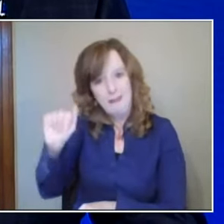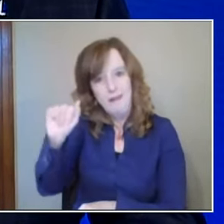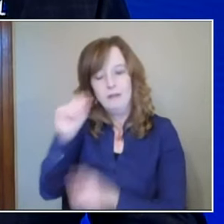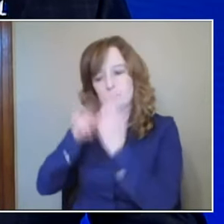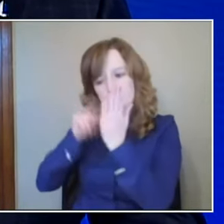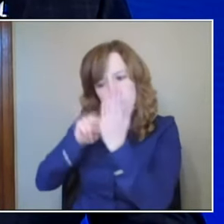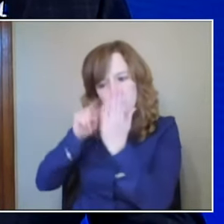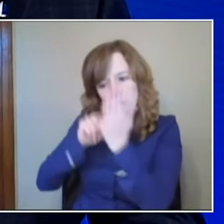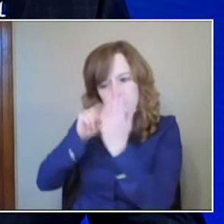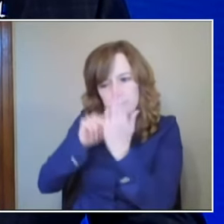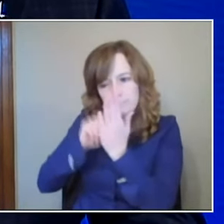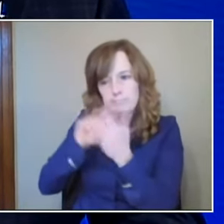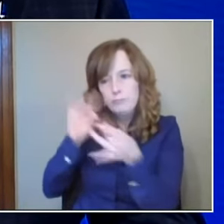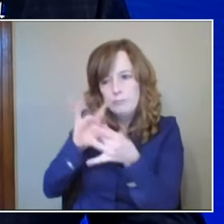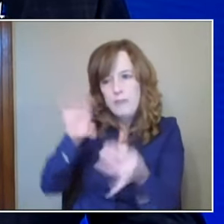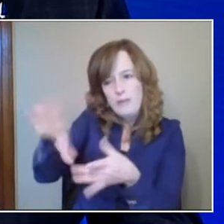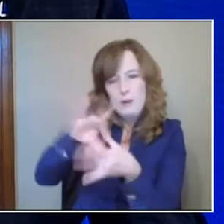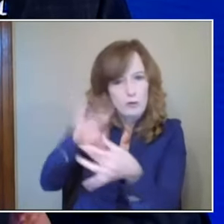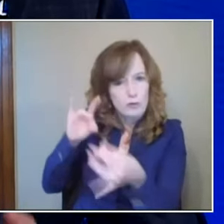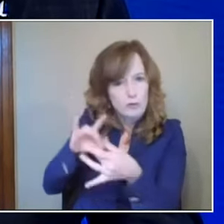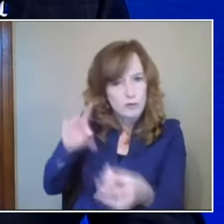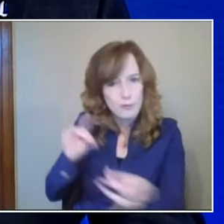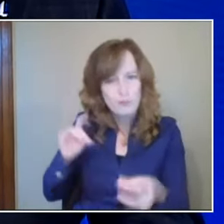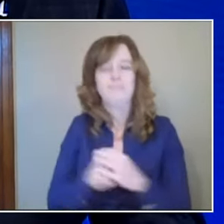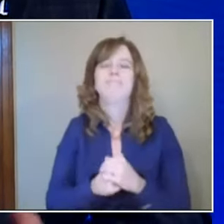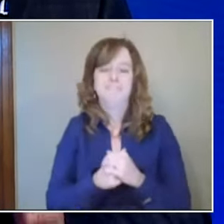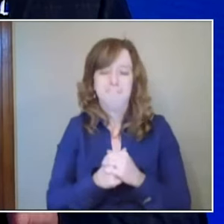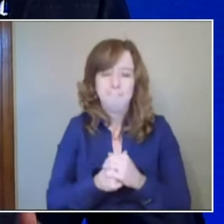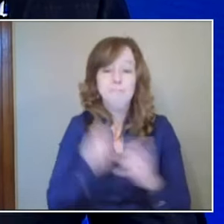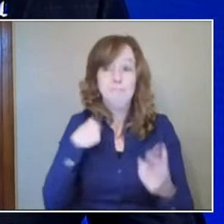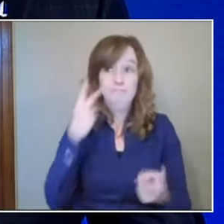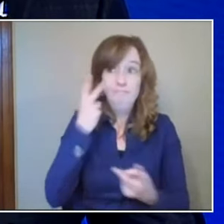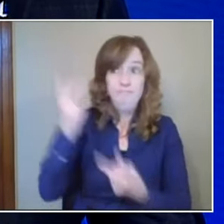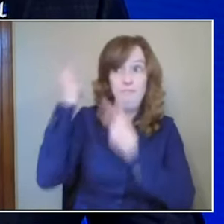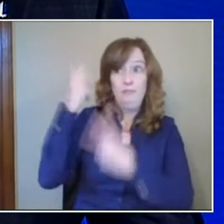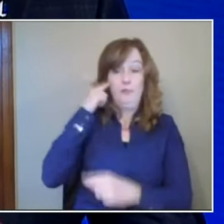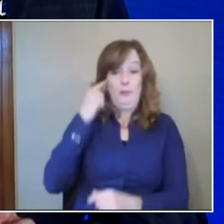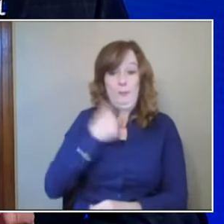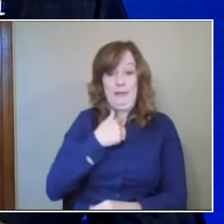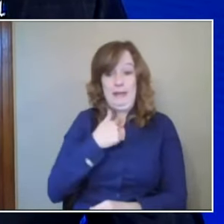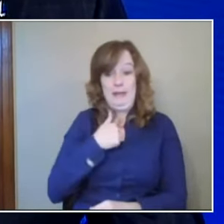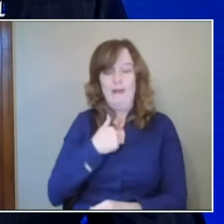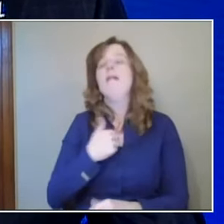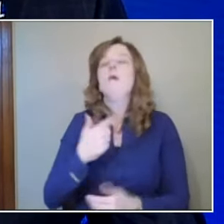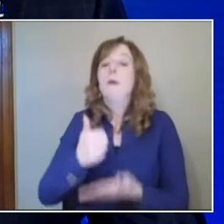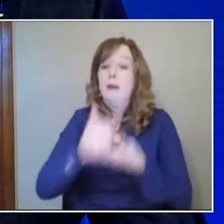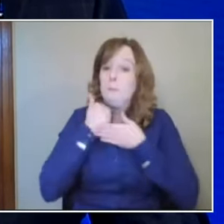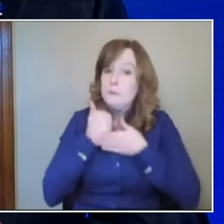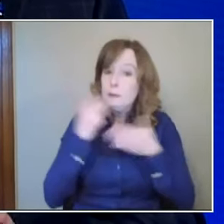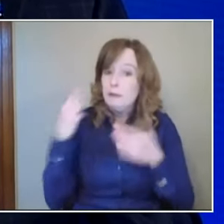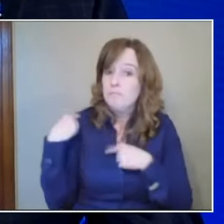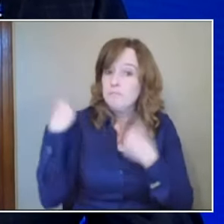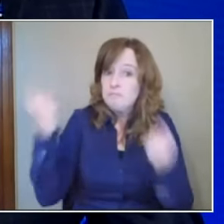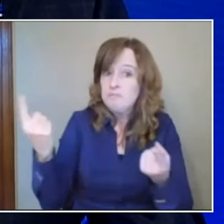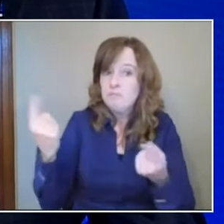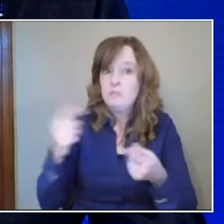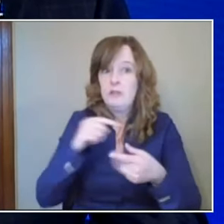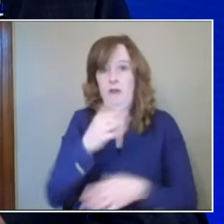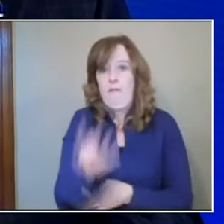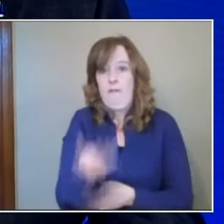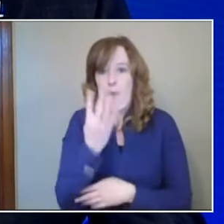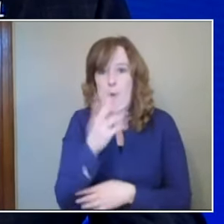back, one thing that's been productive for me is following the four P's: people,